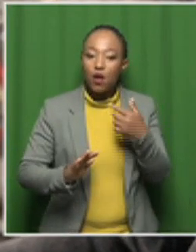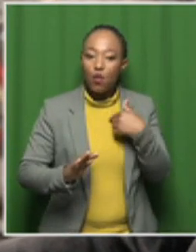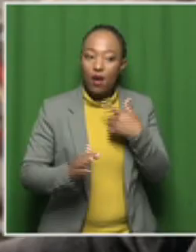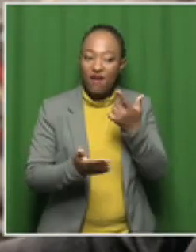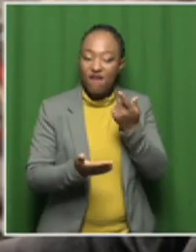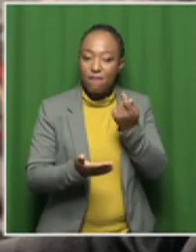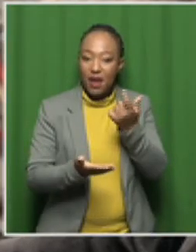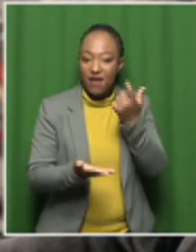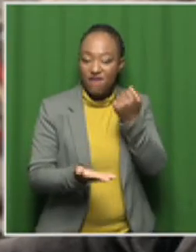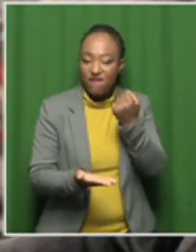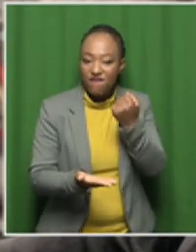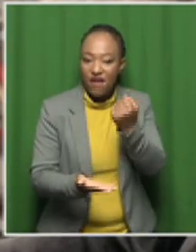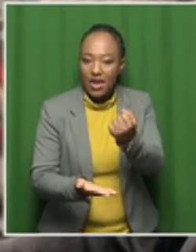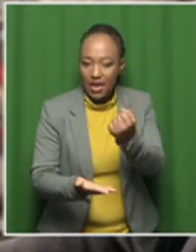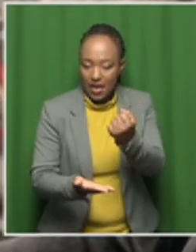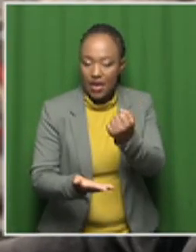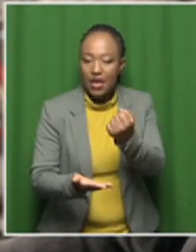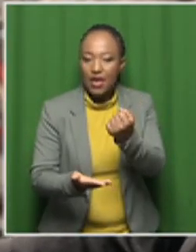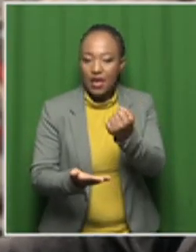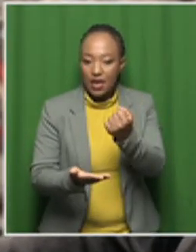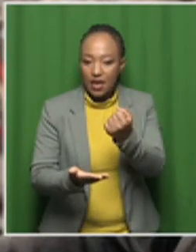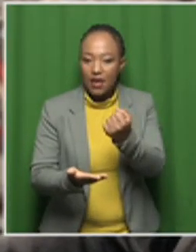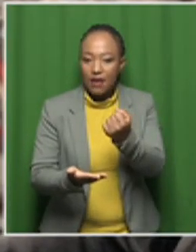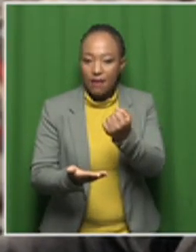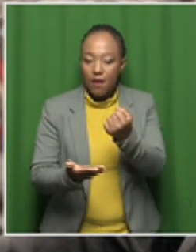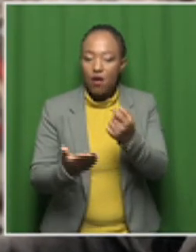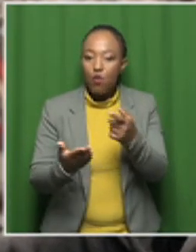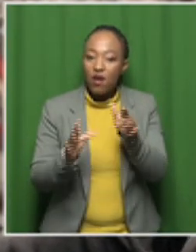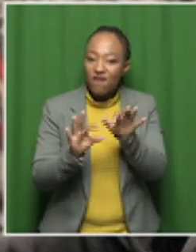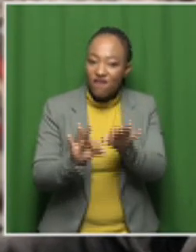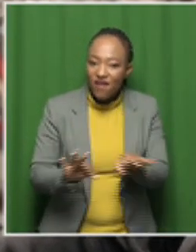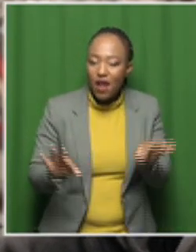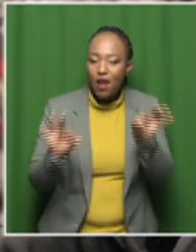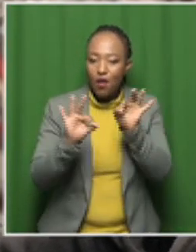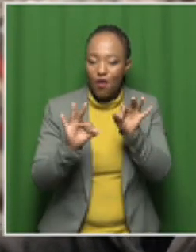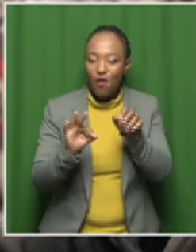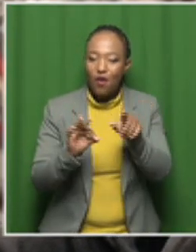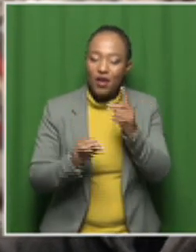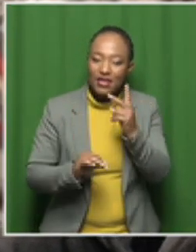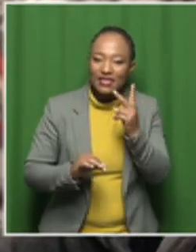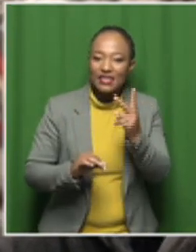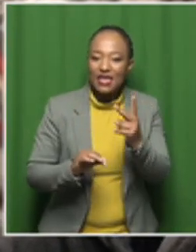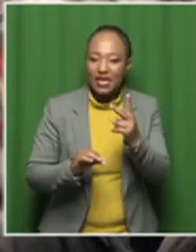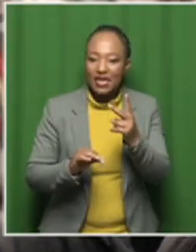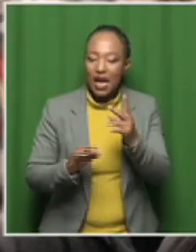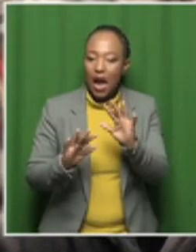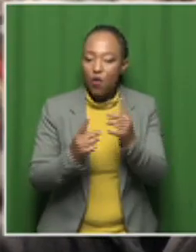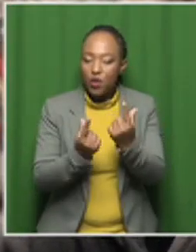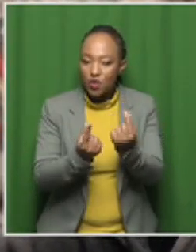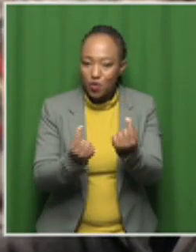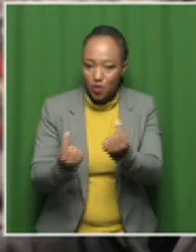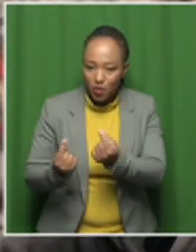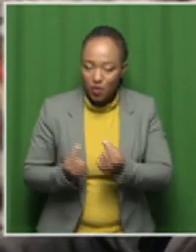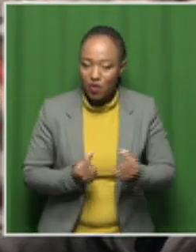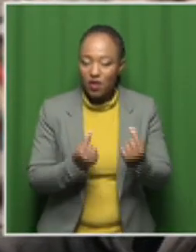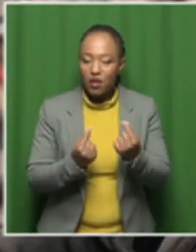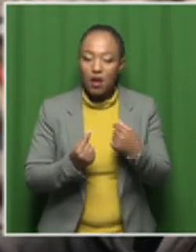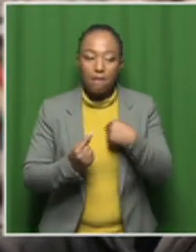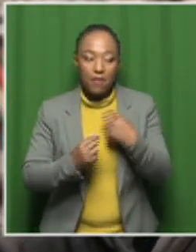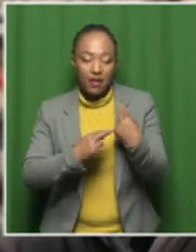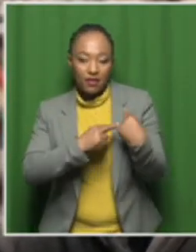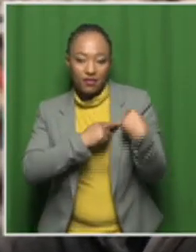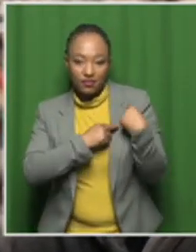Switzerland applies, you will see really the values that they were talking about in action. So I am